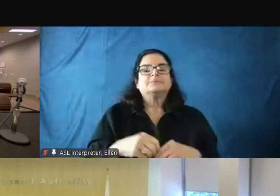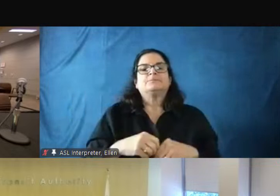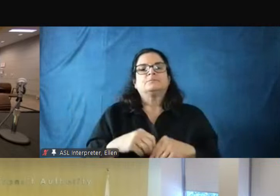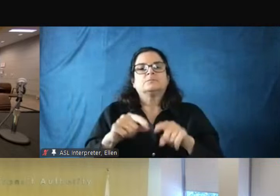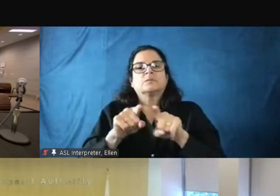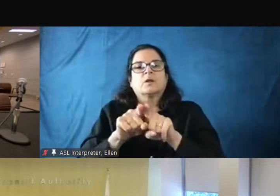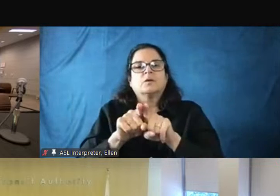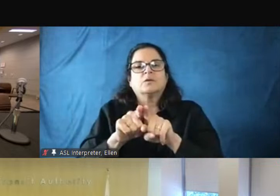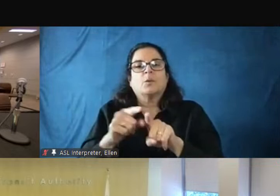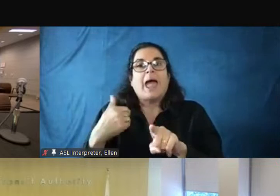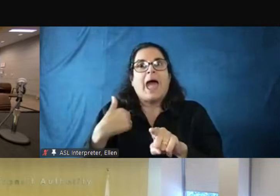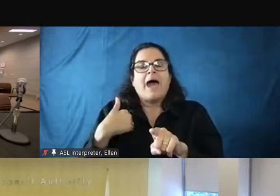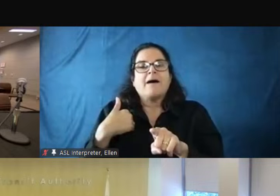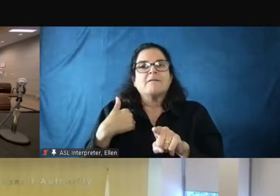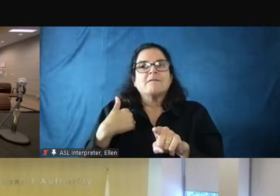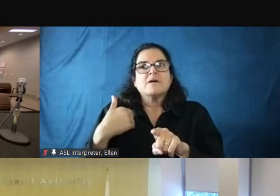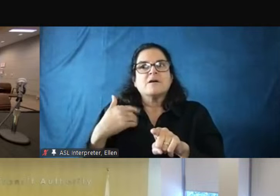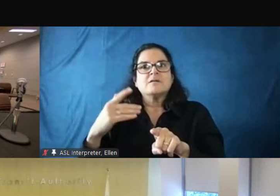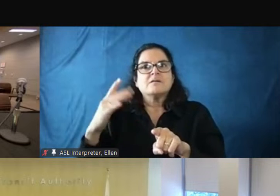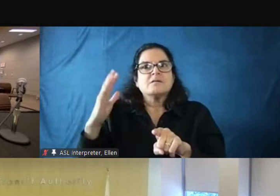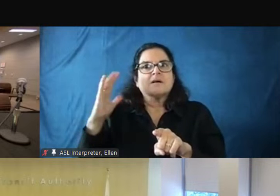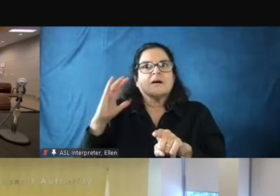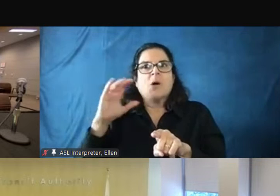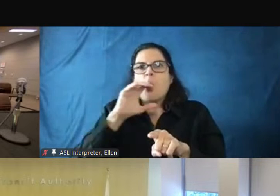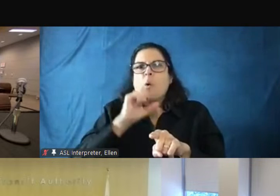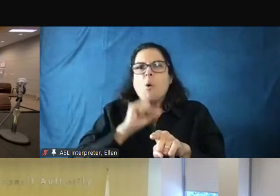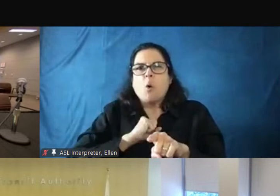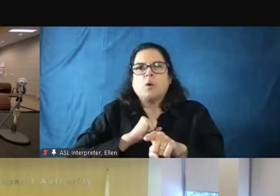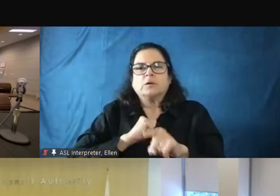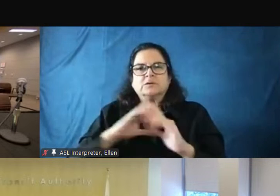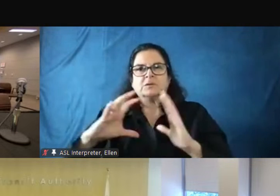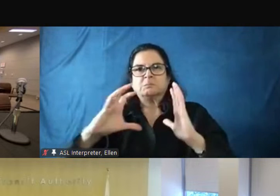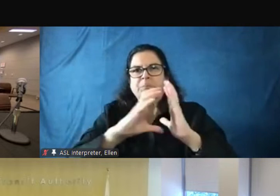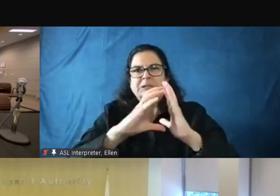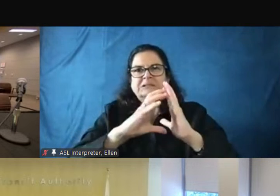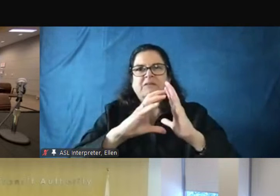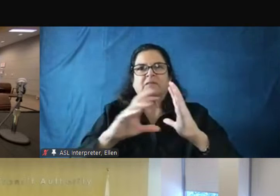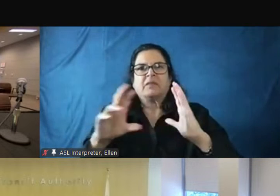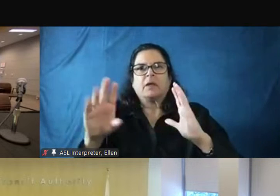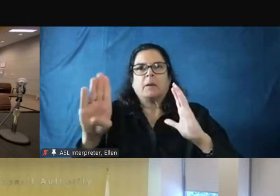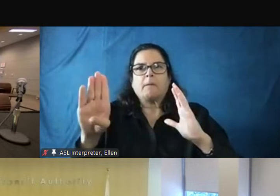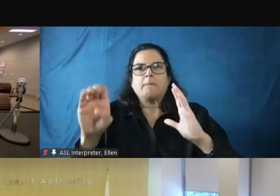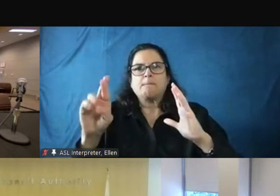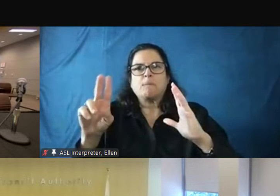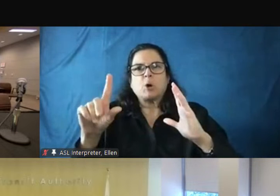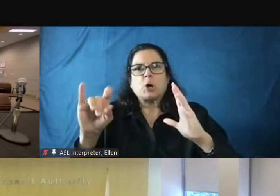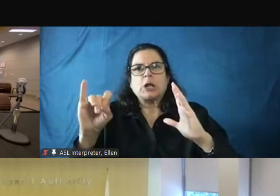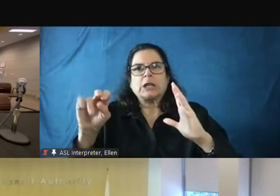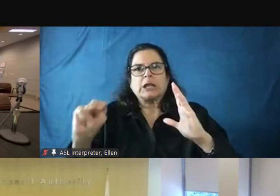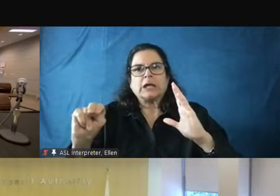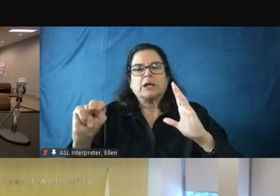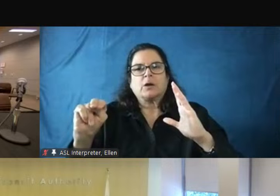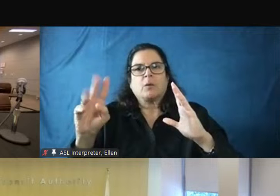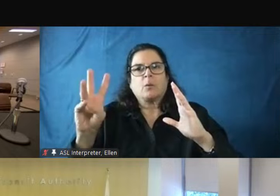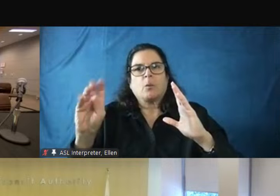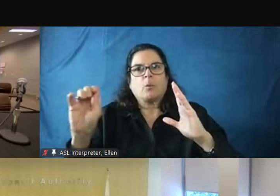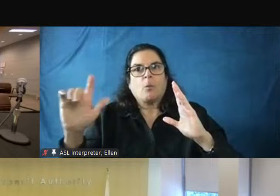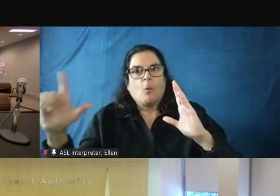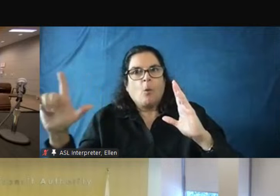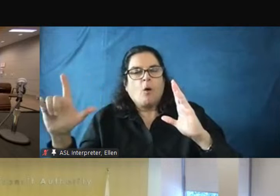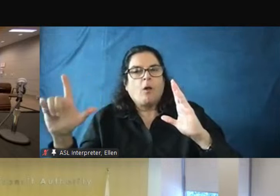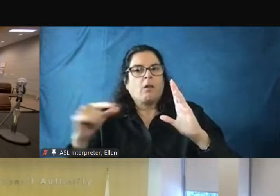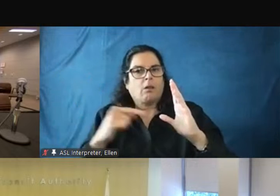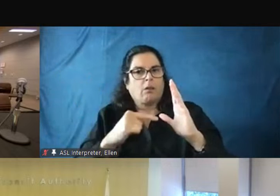Wall within the station, which is kind of the magnet piece. And the project does include some restoration of that piece, as well as